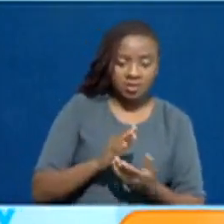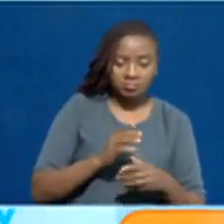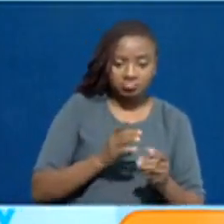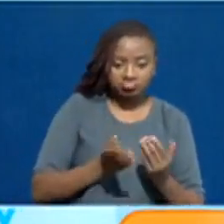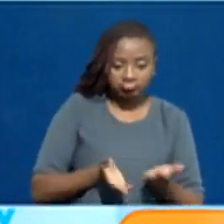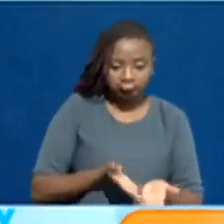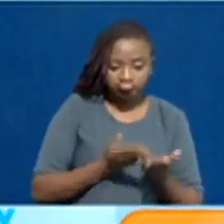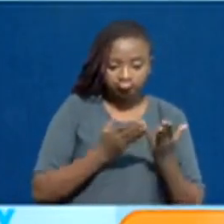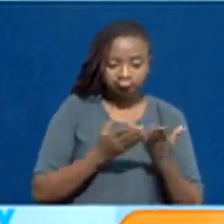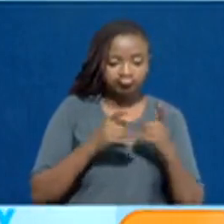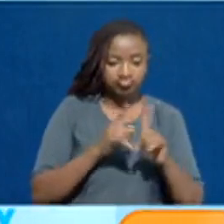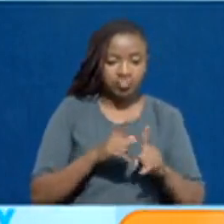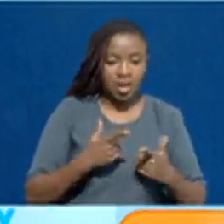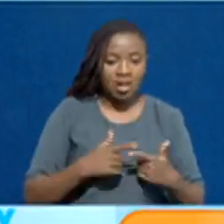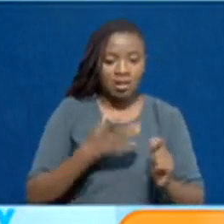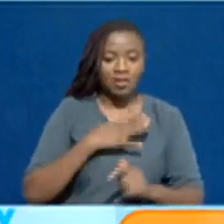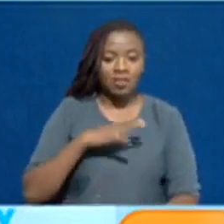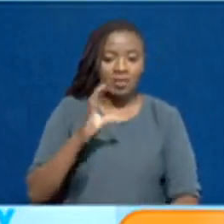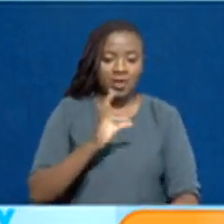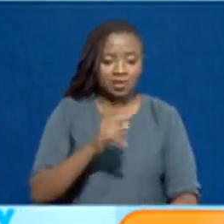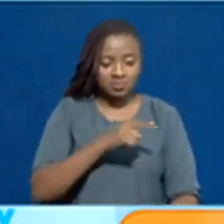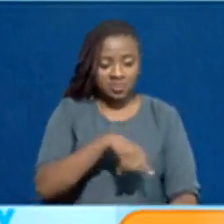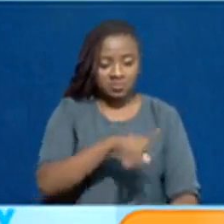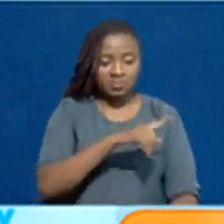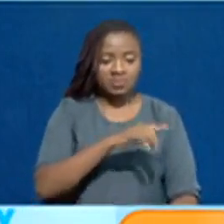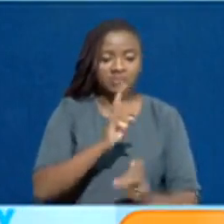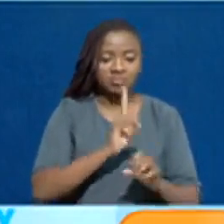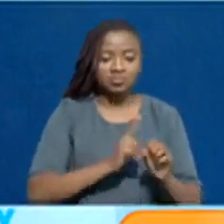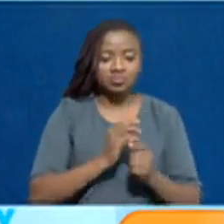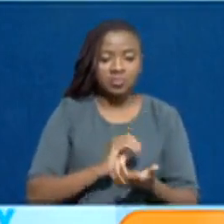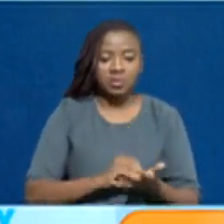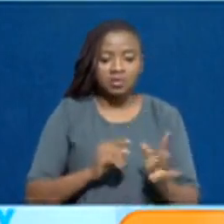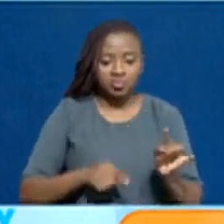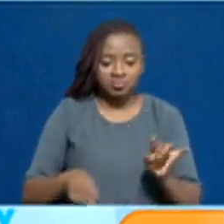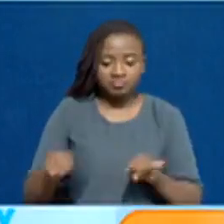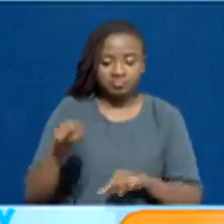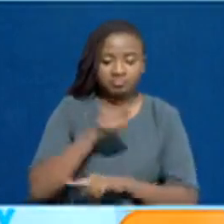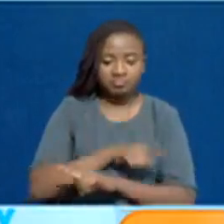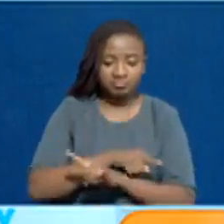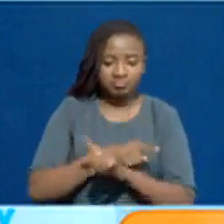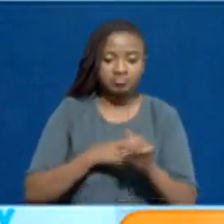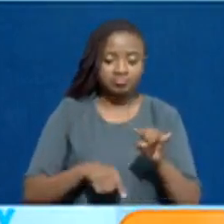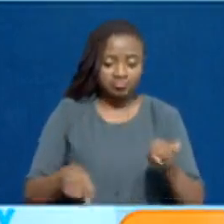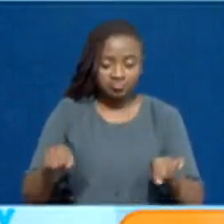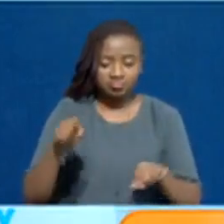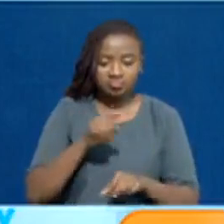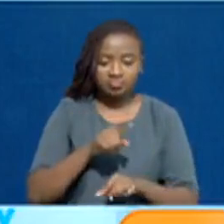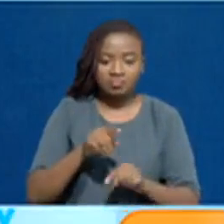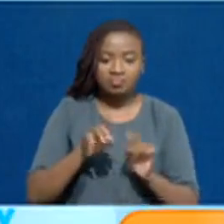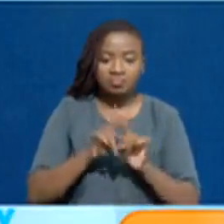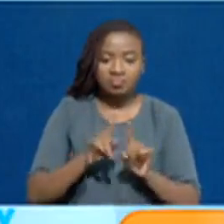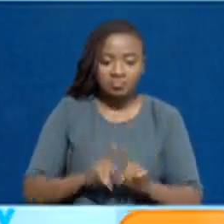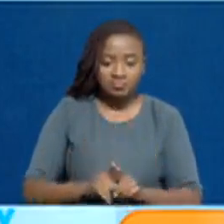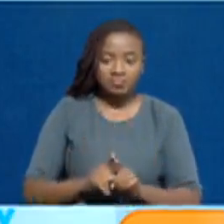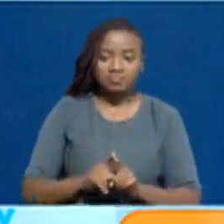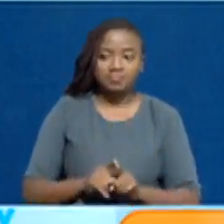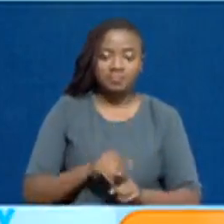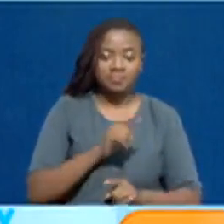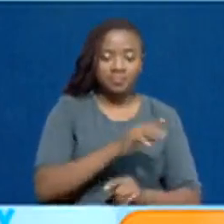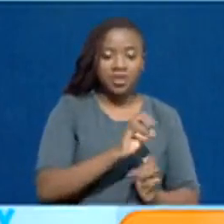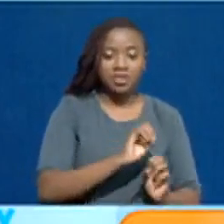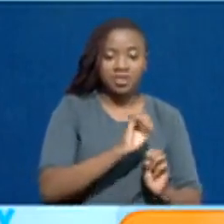allowing our consumers within the market to be able to consume. From the household level or the consumer level, the same is disposed